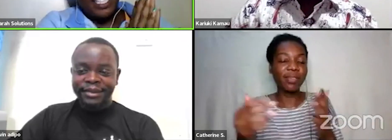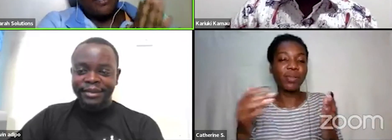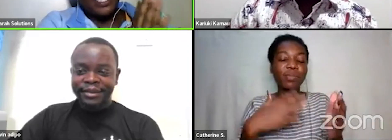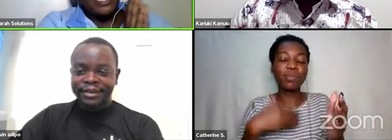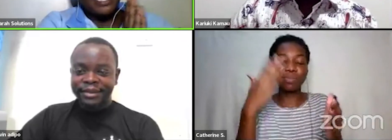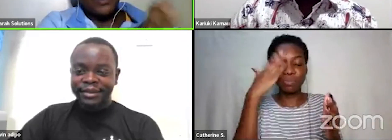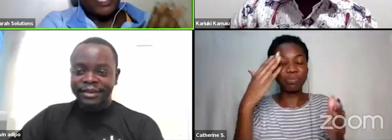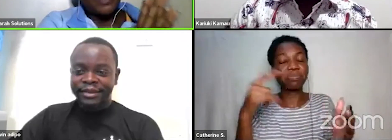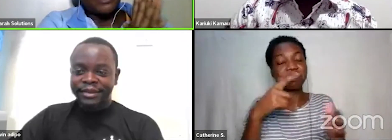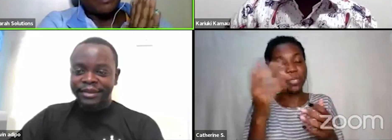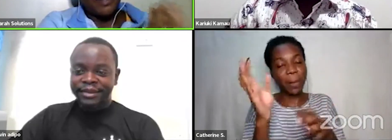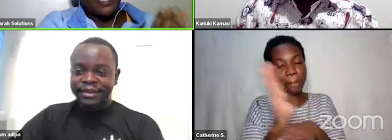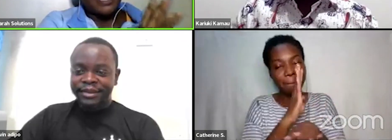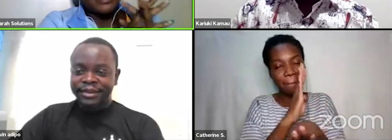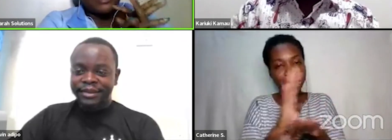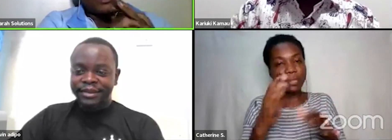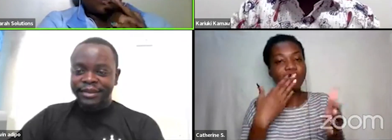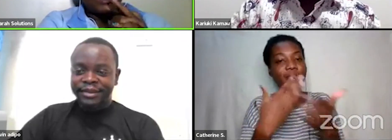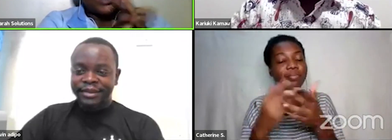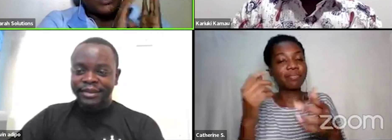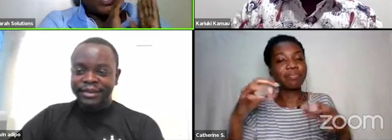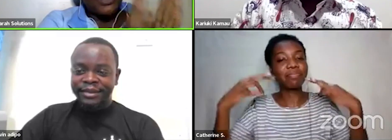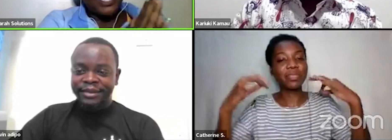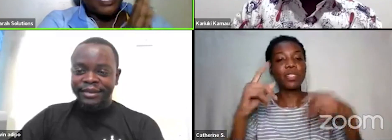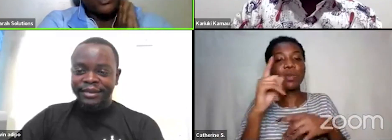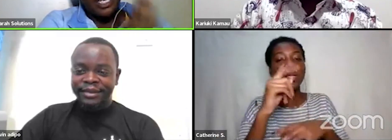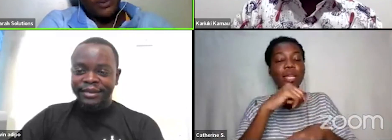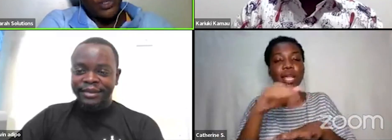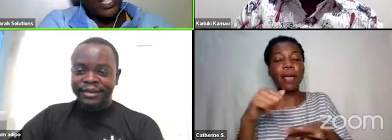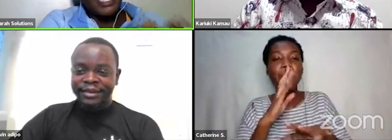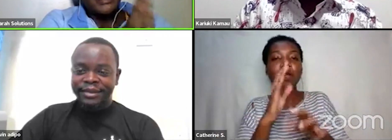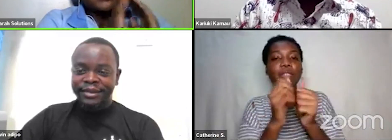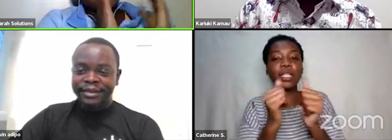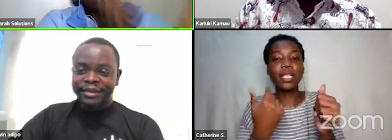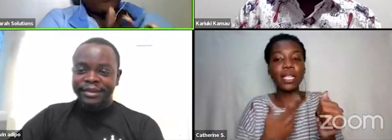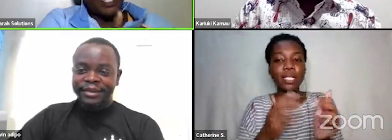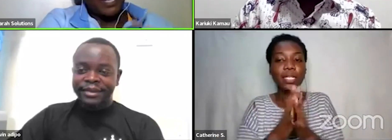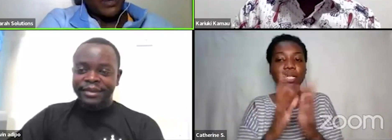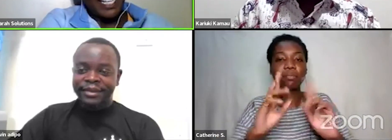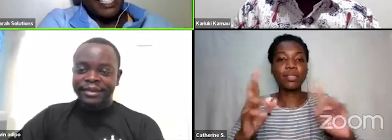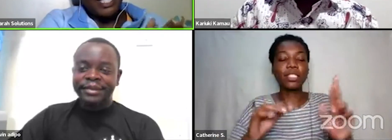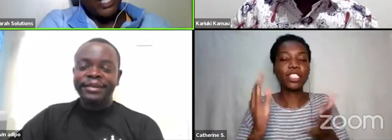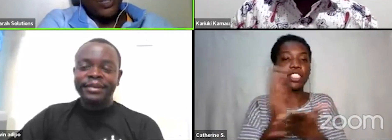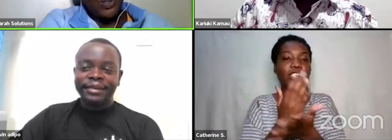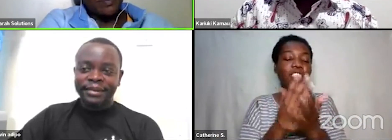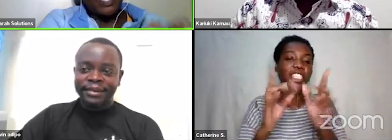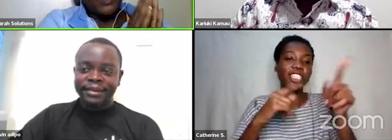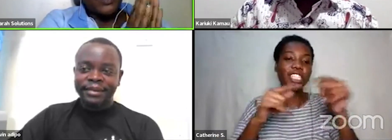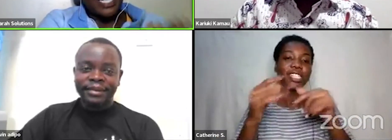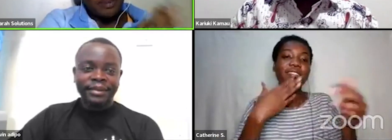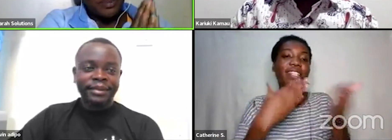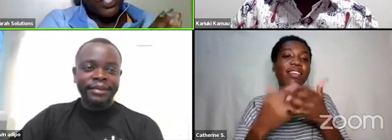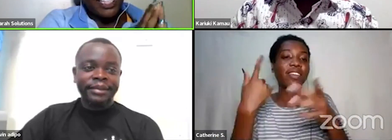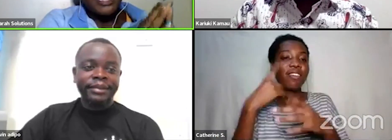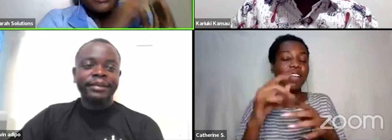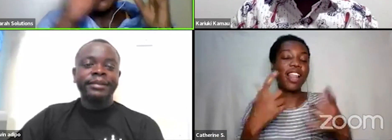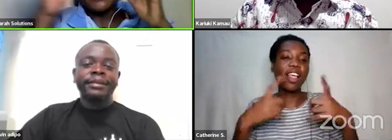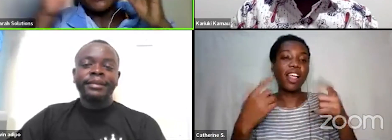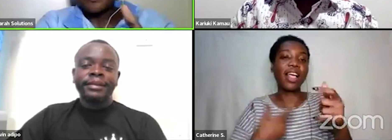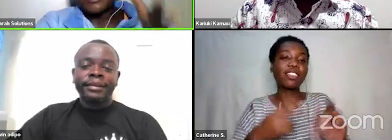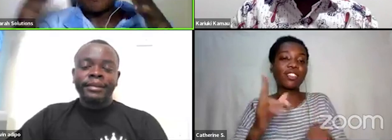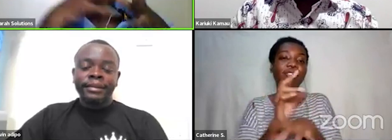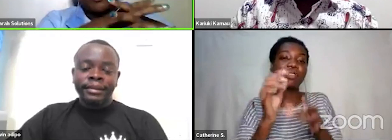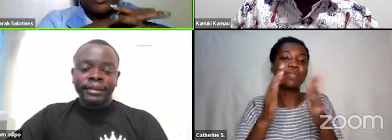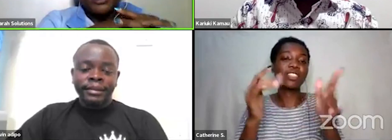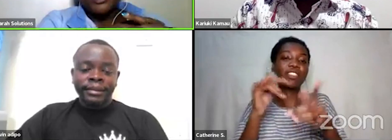Thank you for sacrificing this 1 hour to be with us, and also just to get ready and share your journey. Thank you for allowing us into your space. We really appreciate.